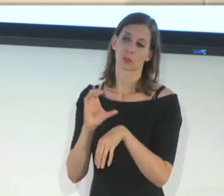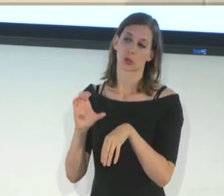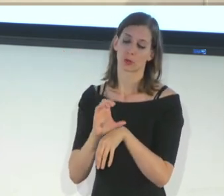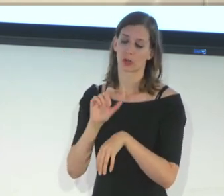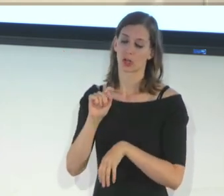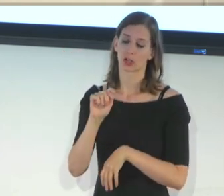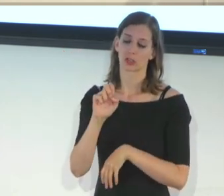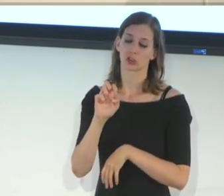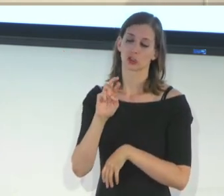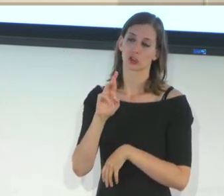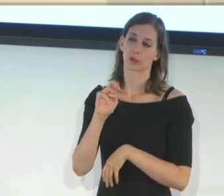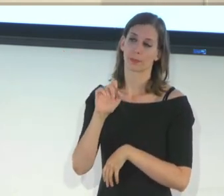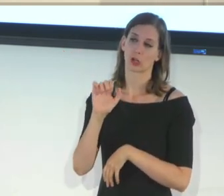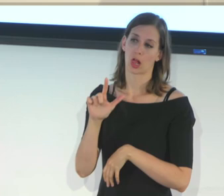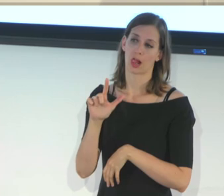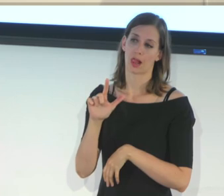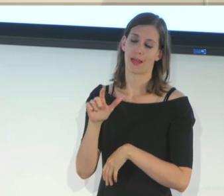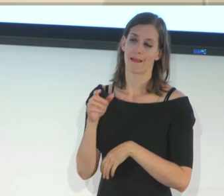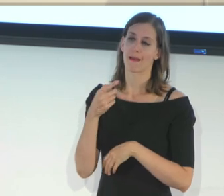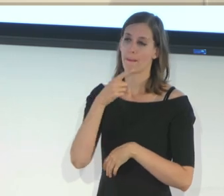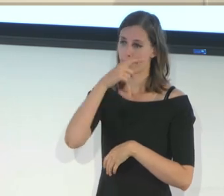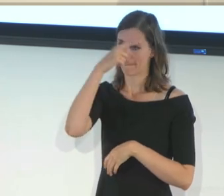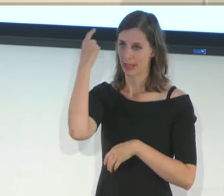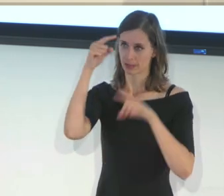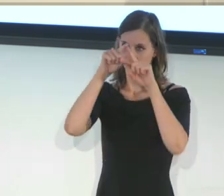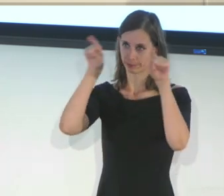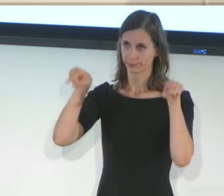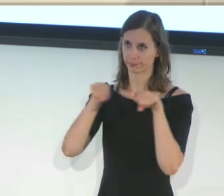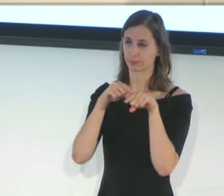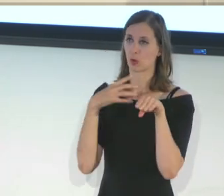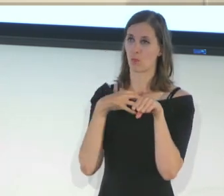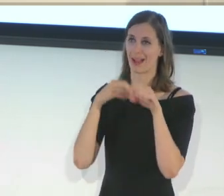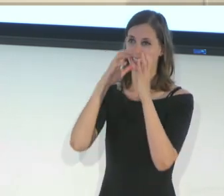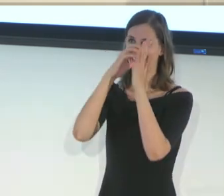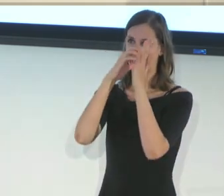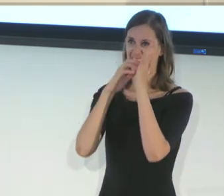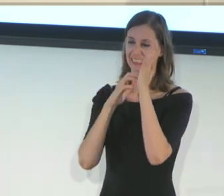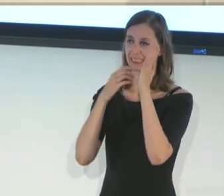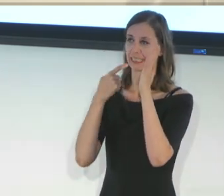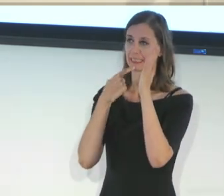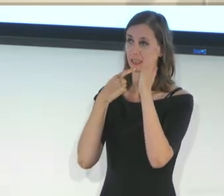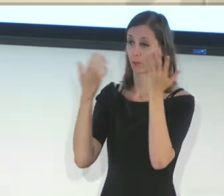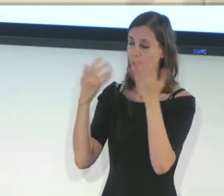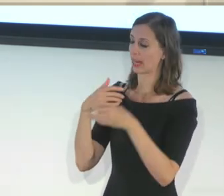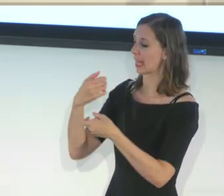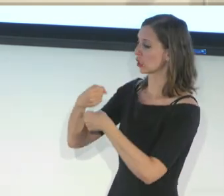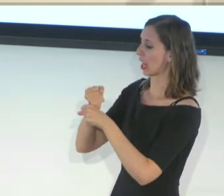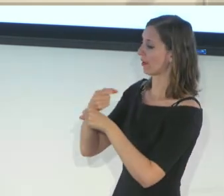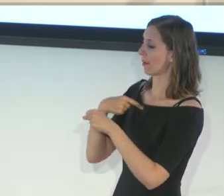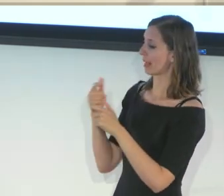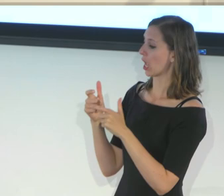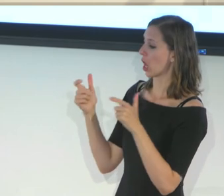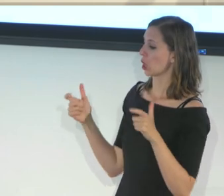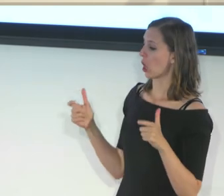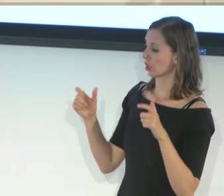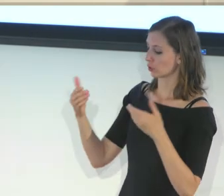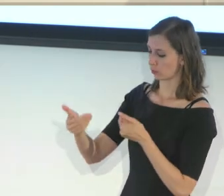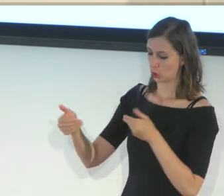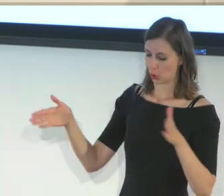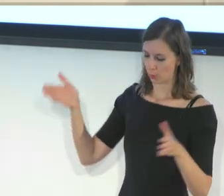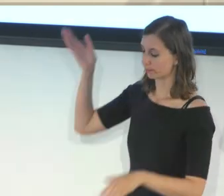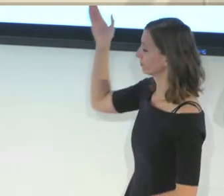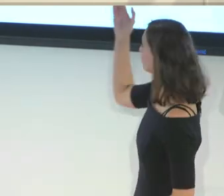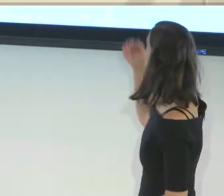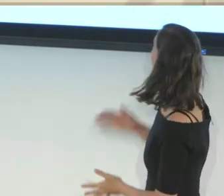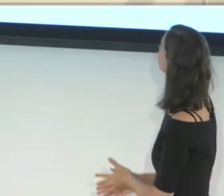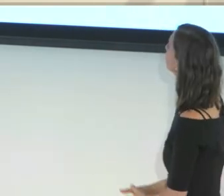a black rectangle with white text that reads, "Generate me a large gallery room. Populate the room with posters that link to the